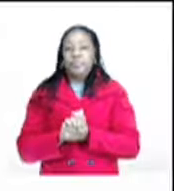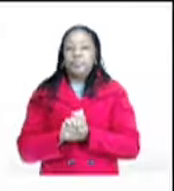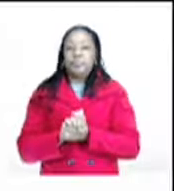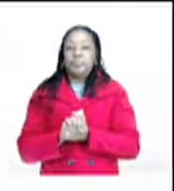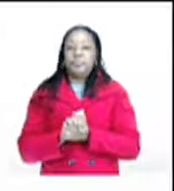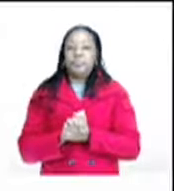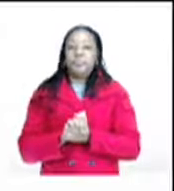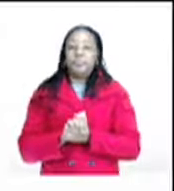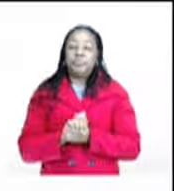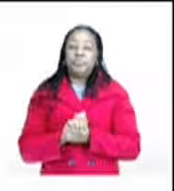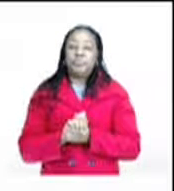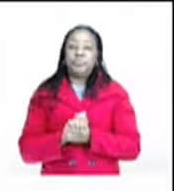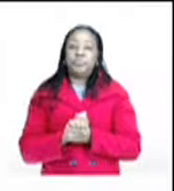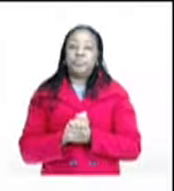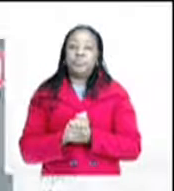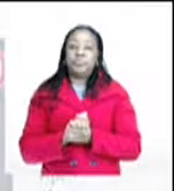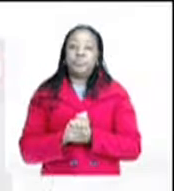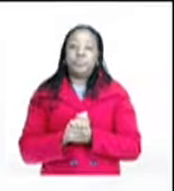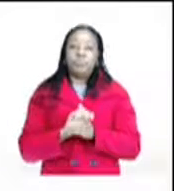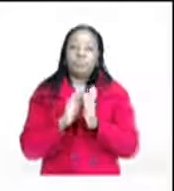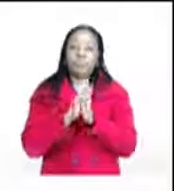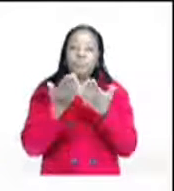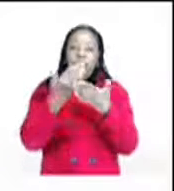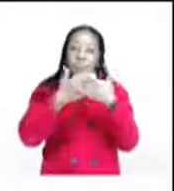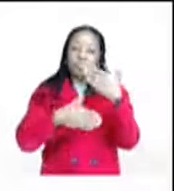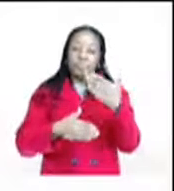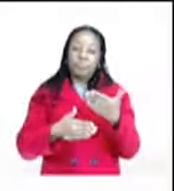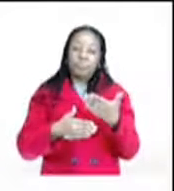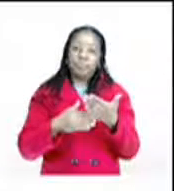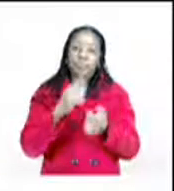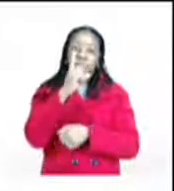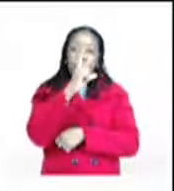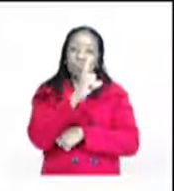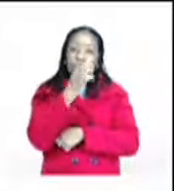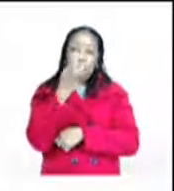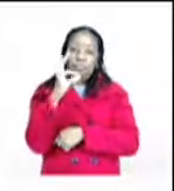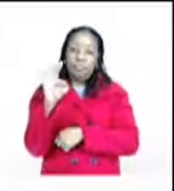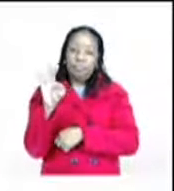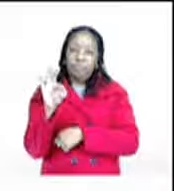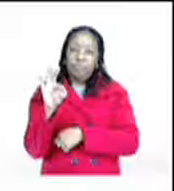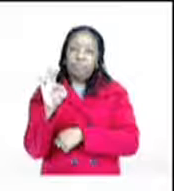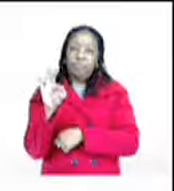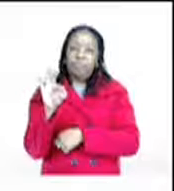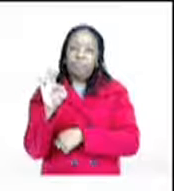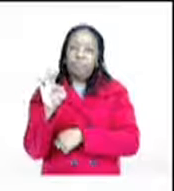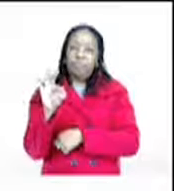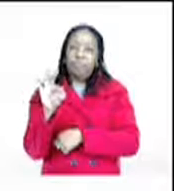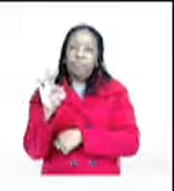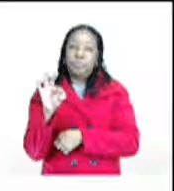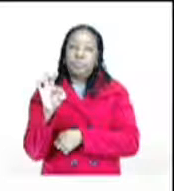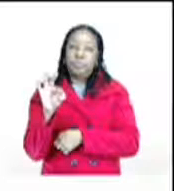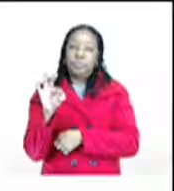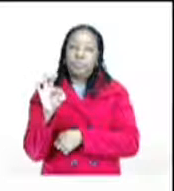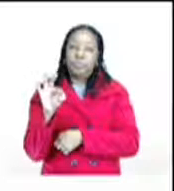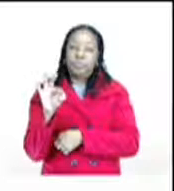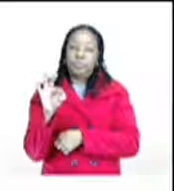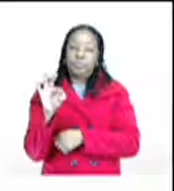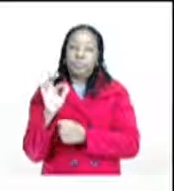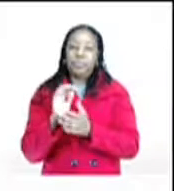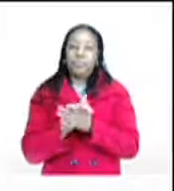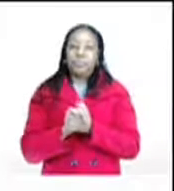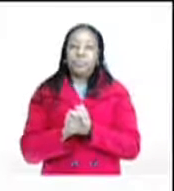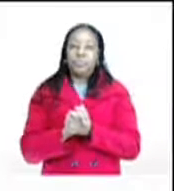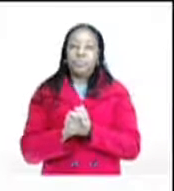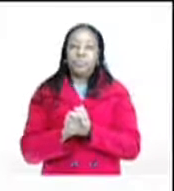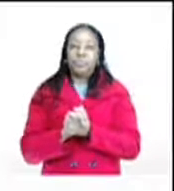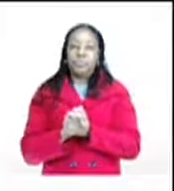Now we will turn over to page 19 of our booklet. On page 19, the instruction